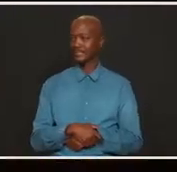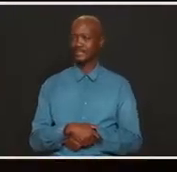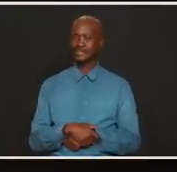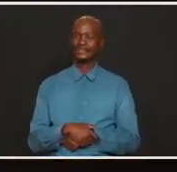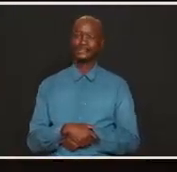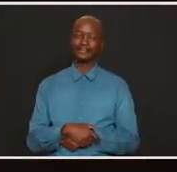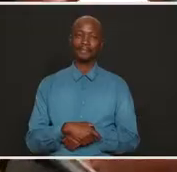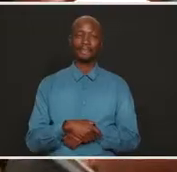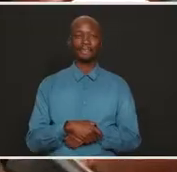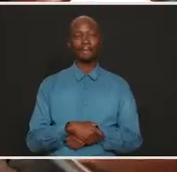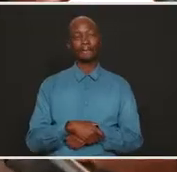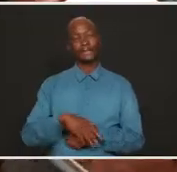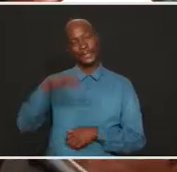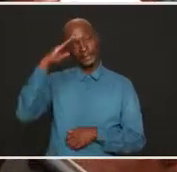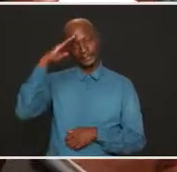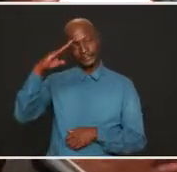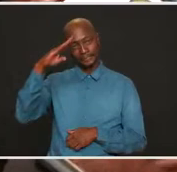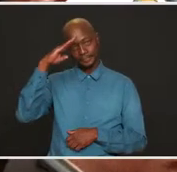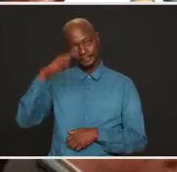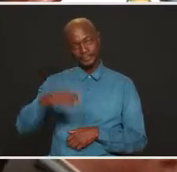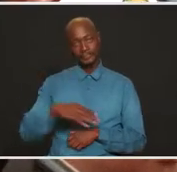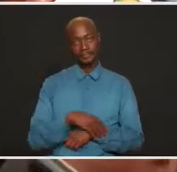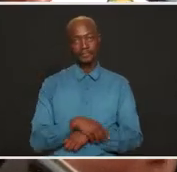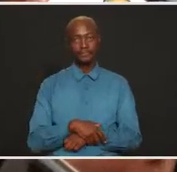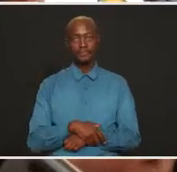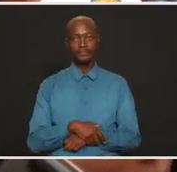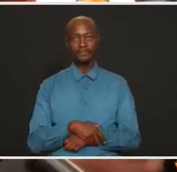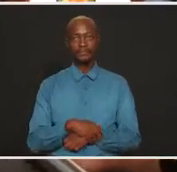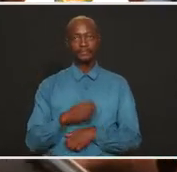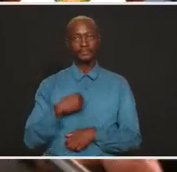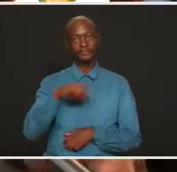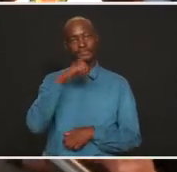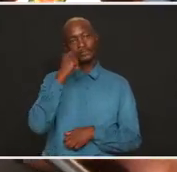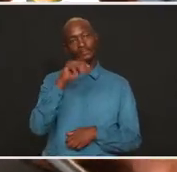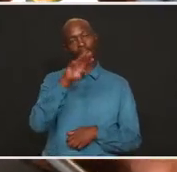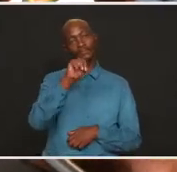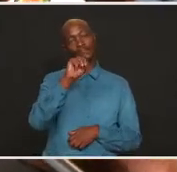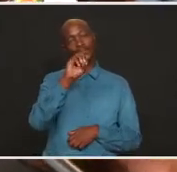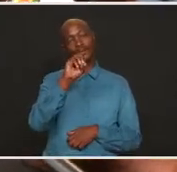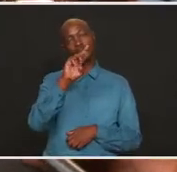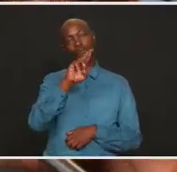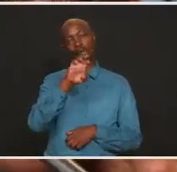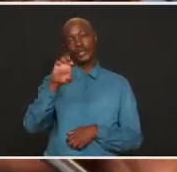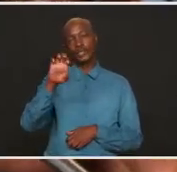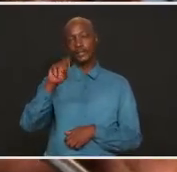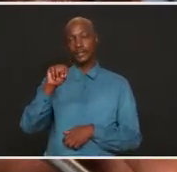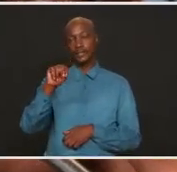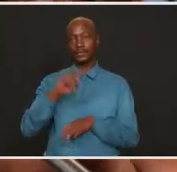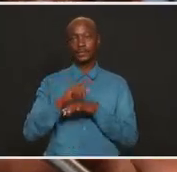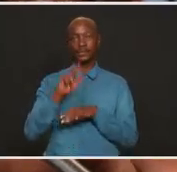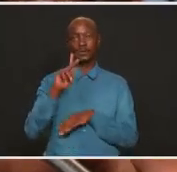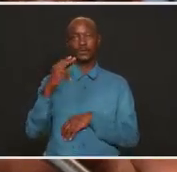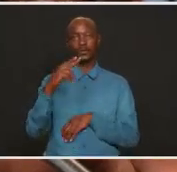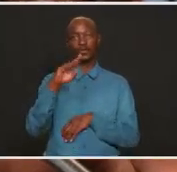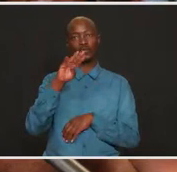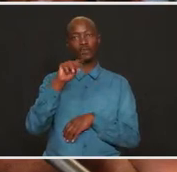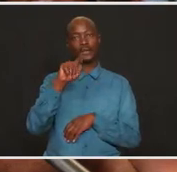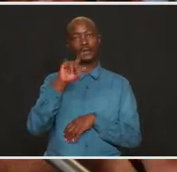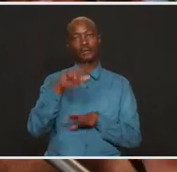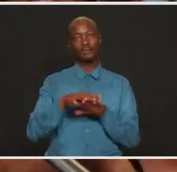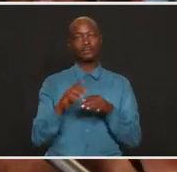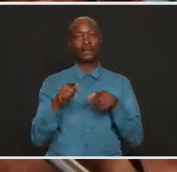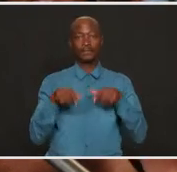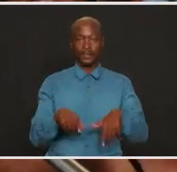good afternoon ladies and gentlemen my name is Maureen kumalo I'm here to represent